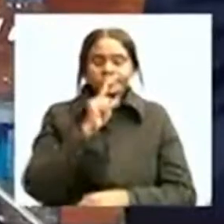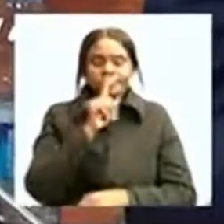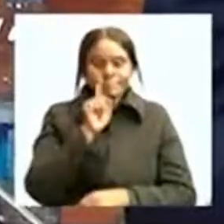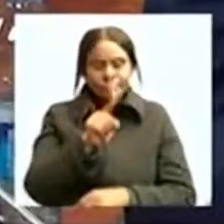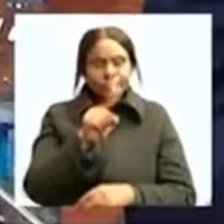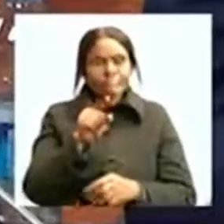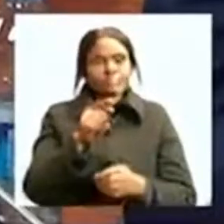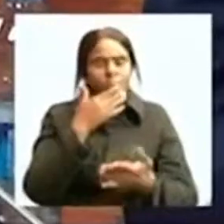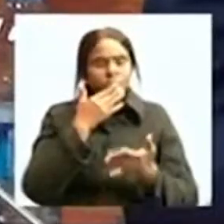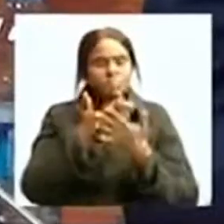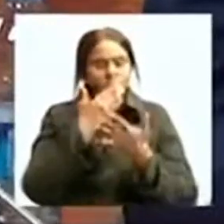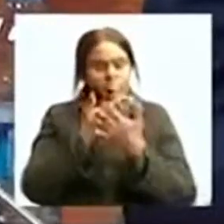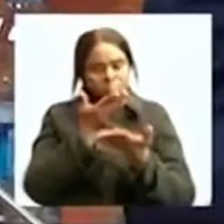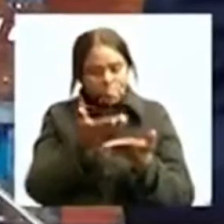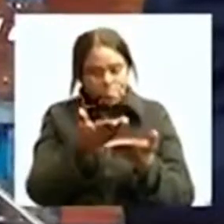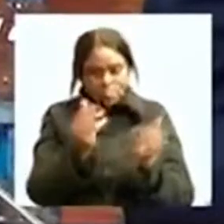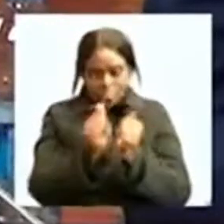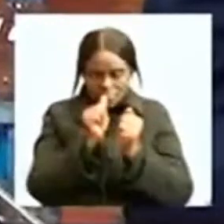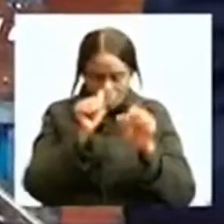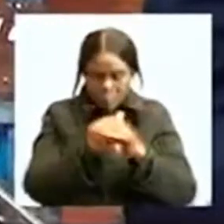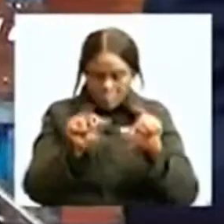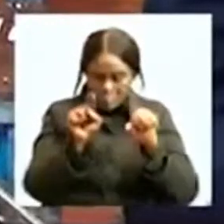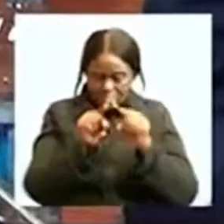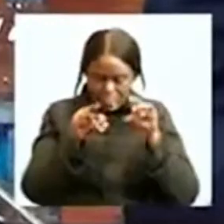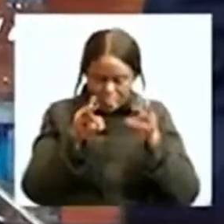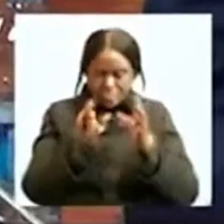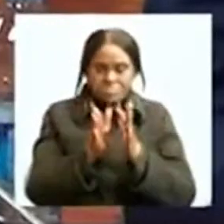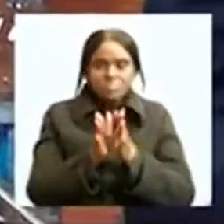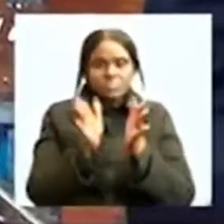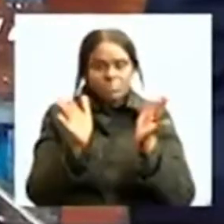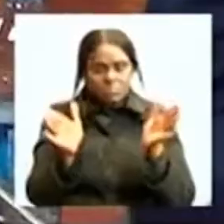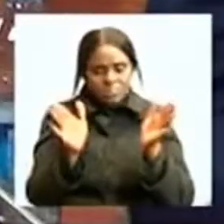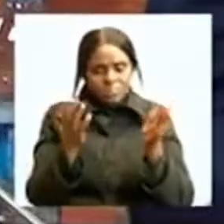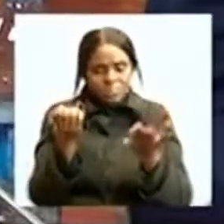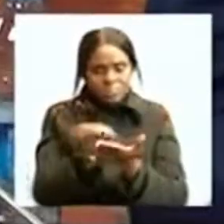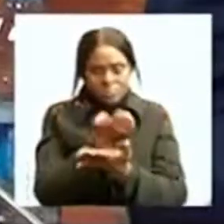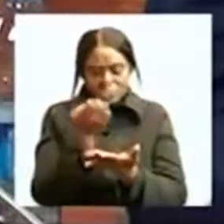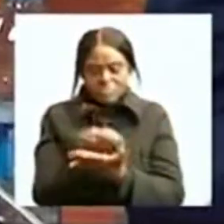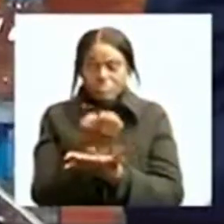concessional rates within the context of the broader economic